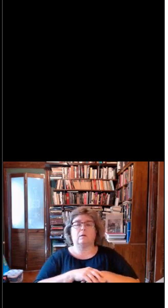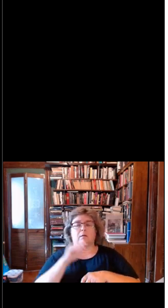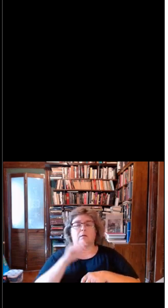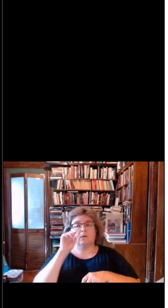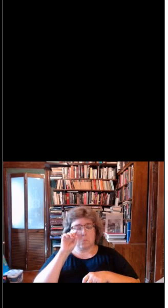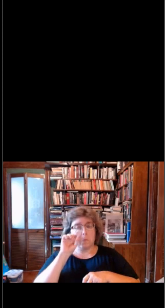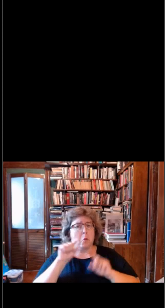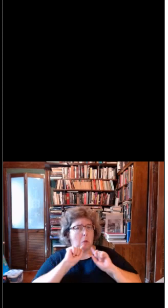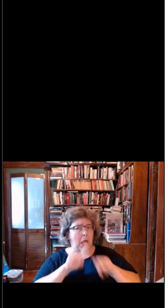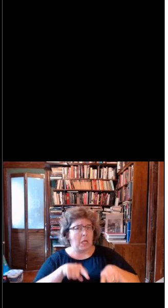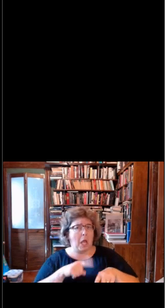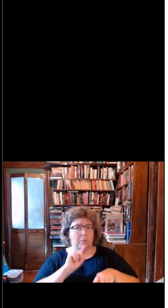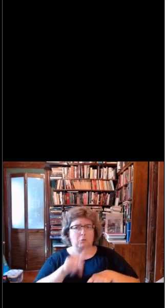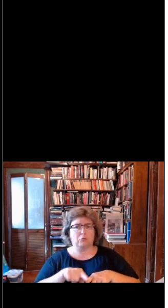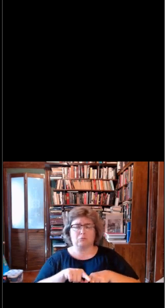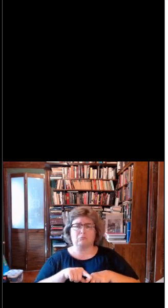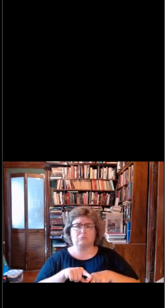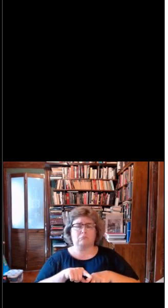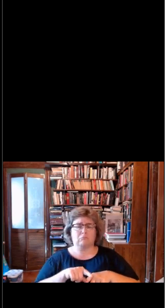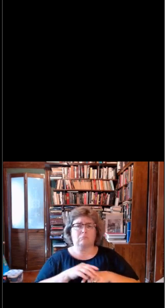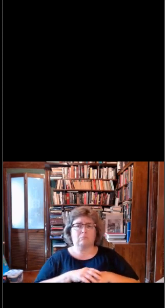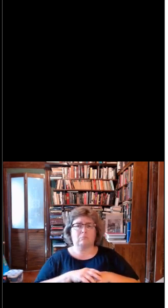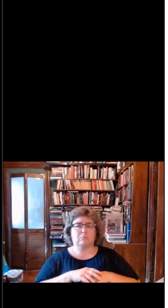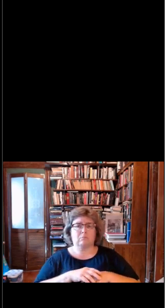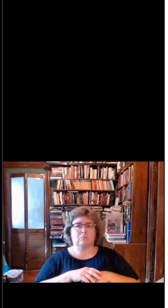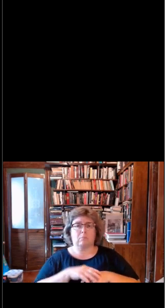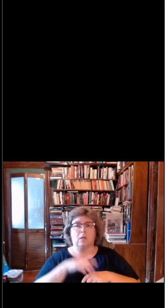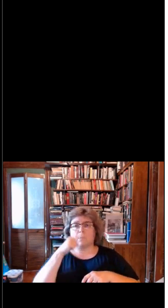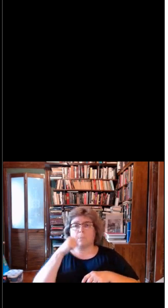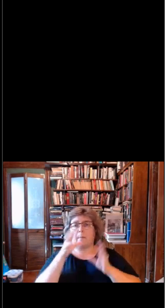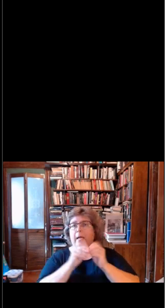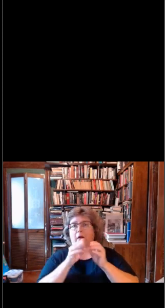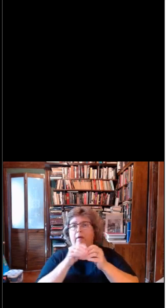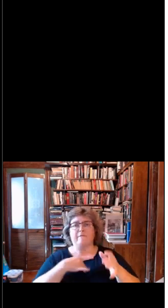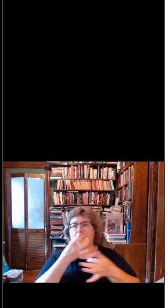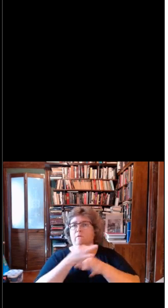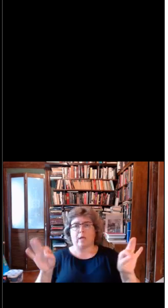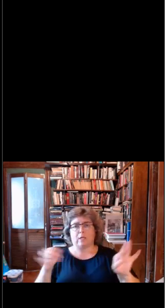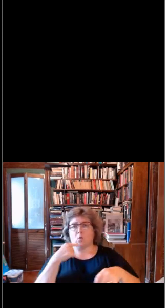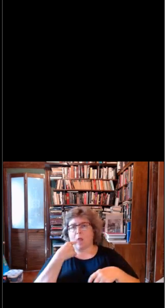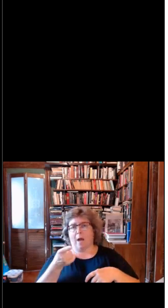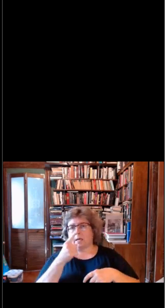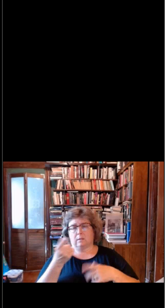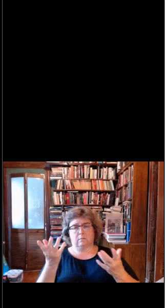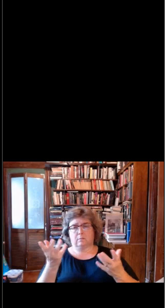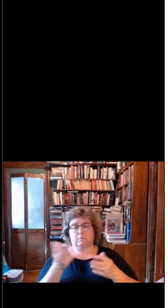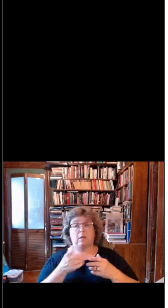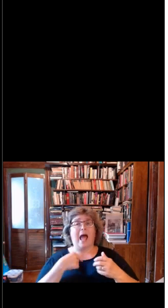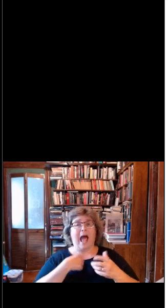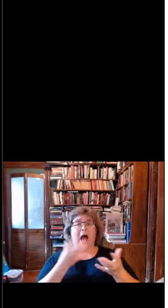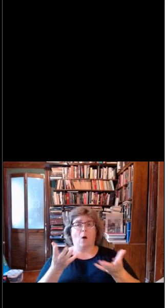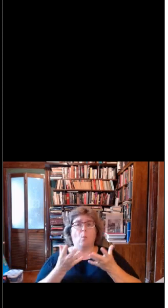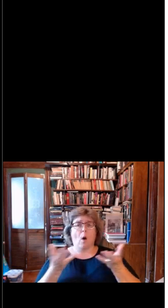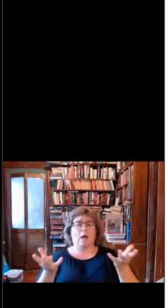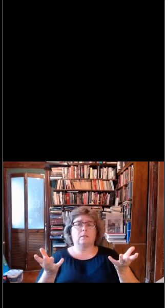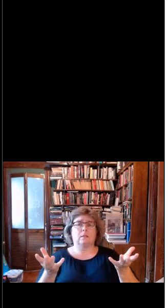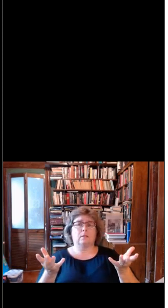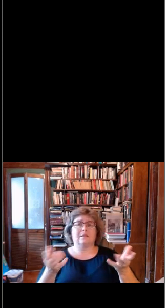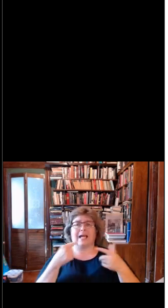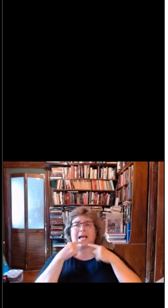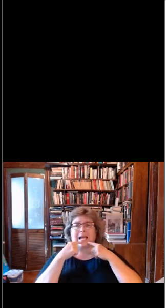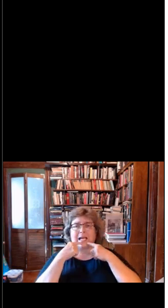You can comment, Elizabeth. It's a public hearing. Feel free to. Okay. I just wanted to comment